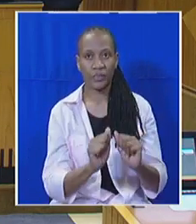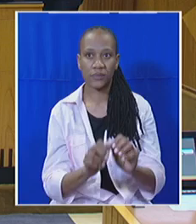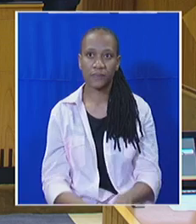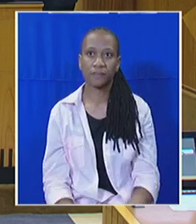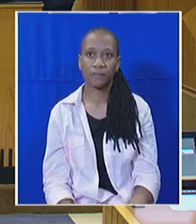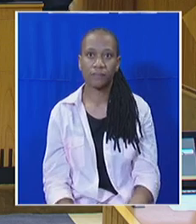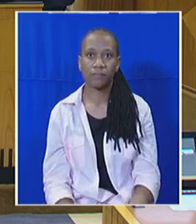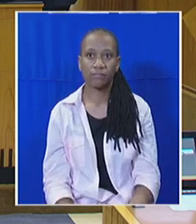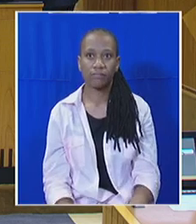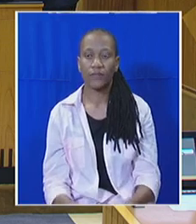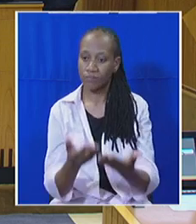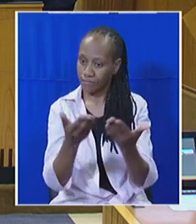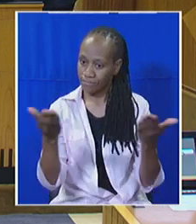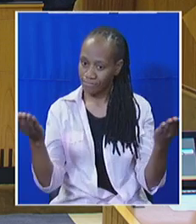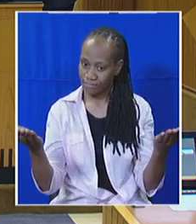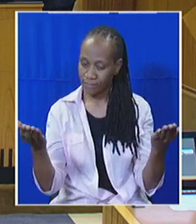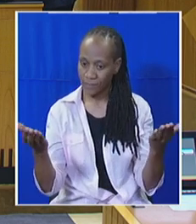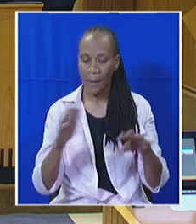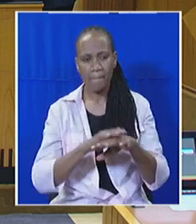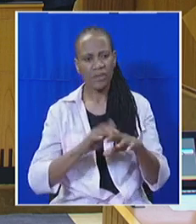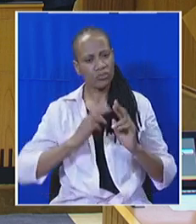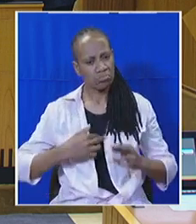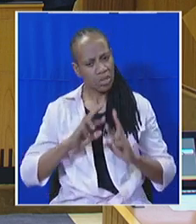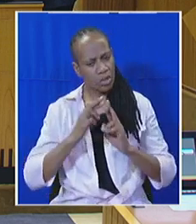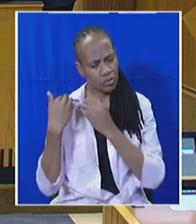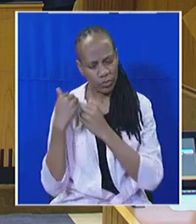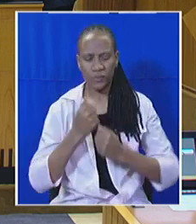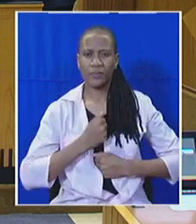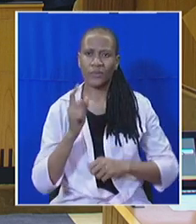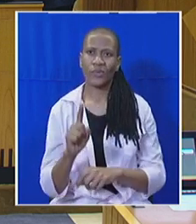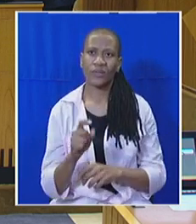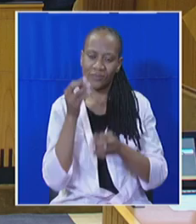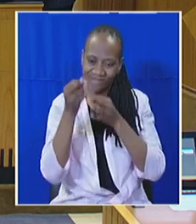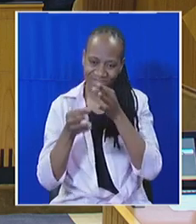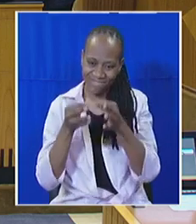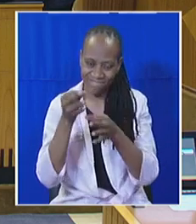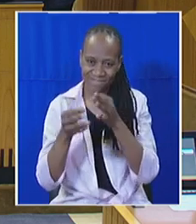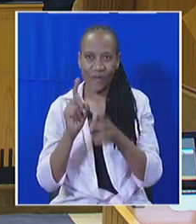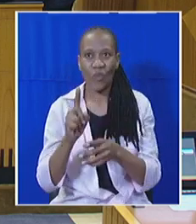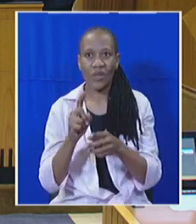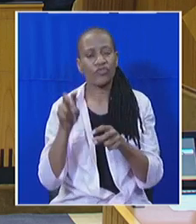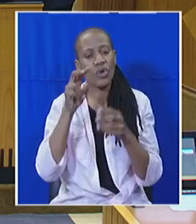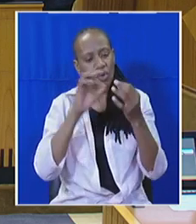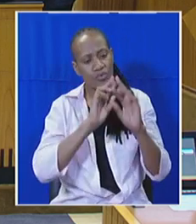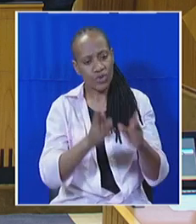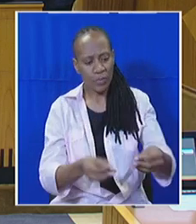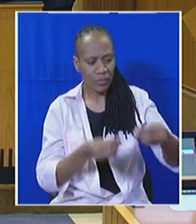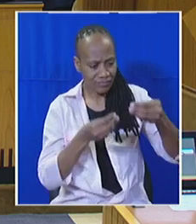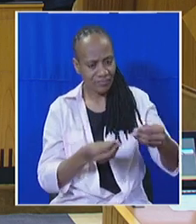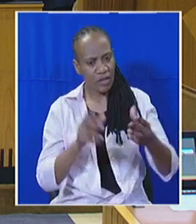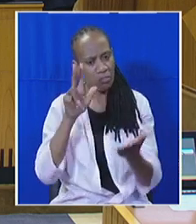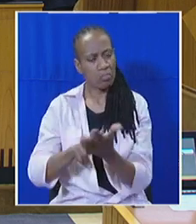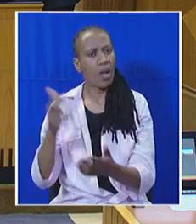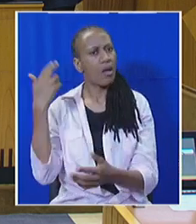Chairperson, comrades, colleagues. Basically, my responsibility is to take you through the an overview of the report that we adopted yesterday, the